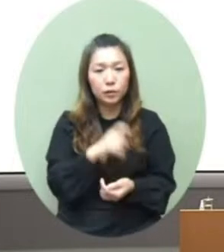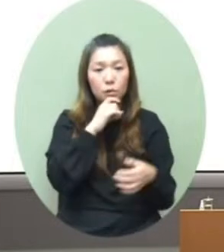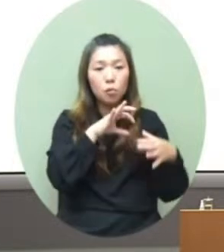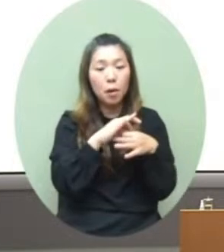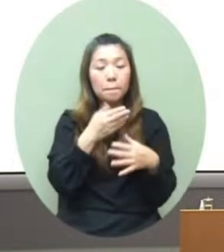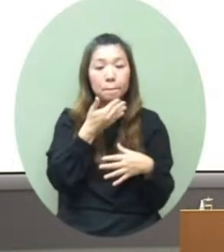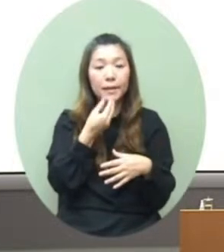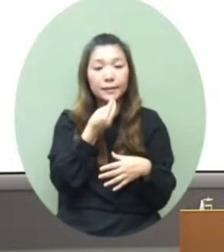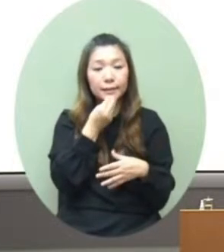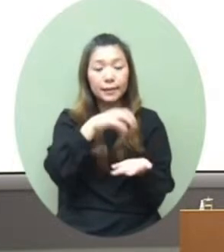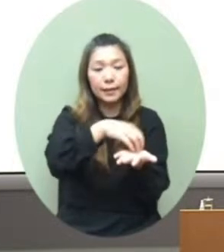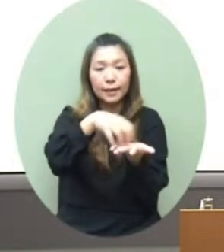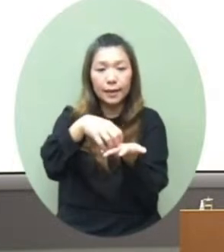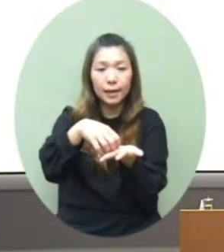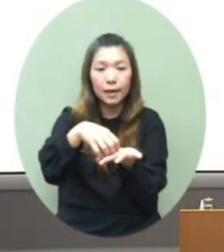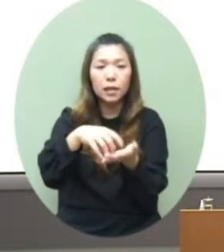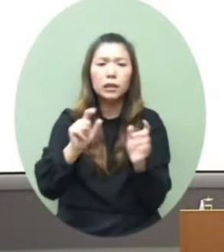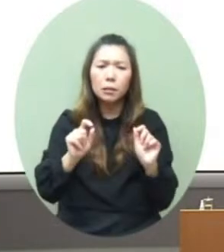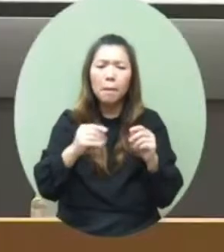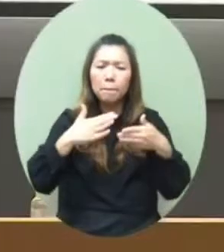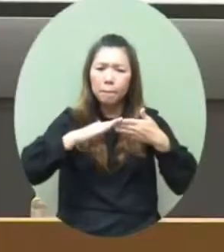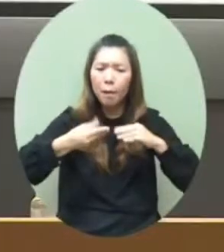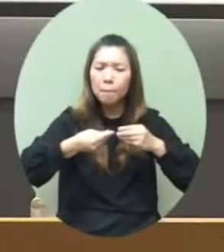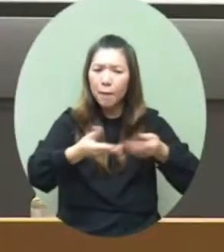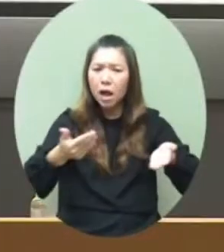again, Ms. Alice Mack.